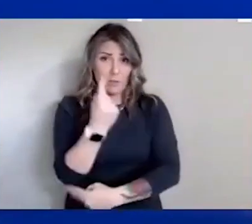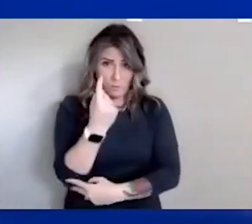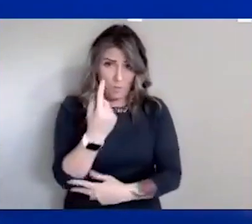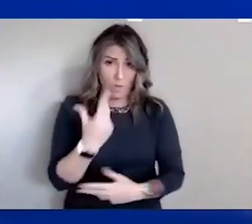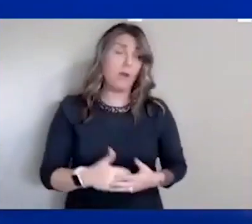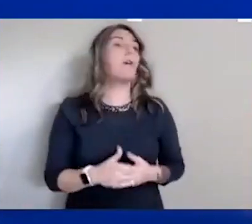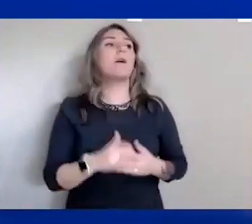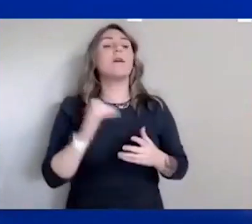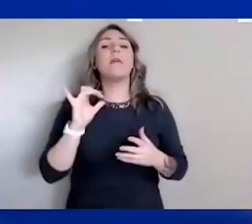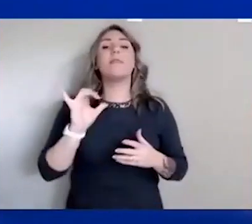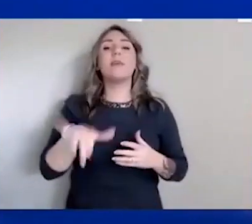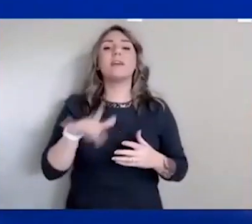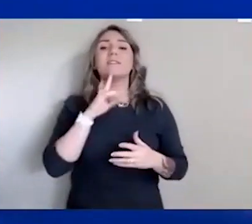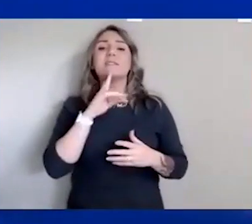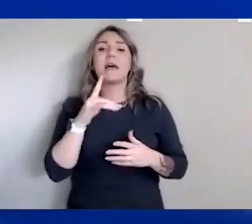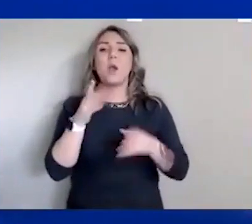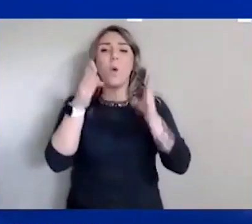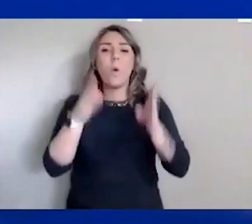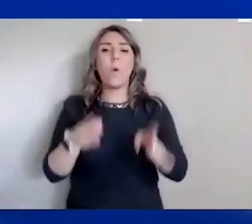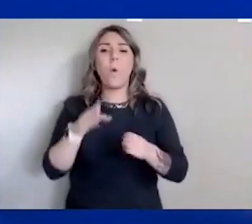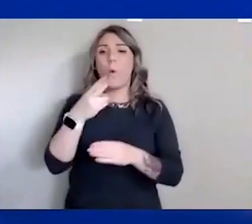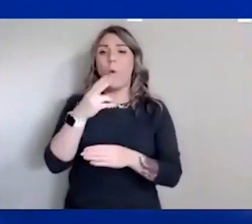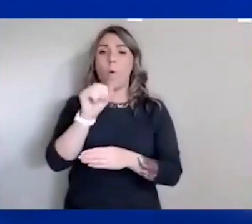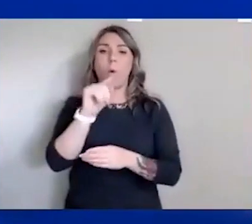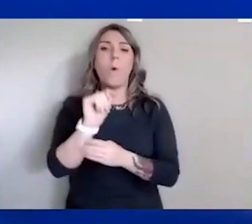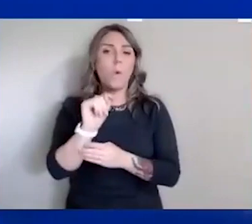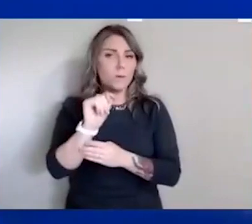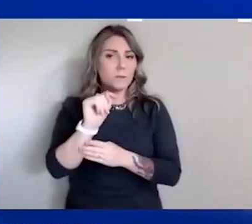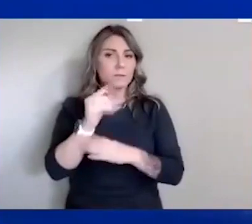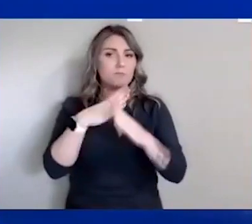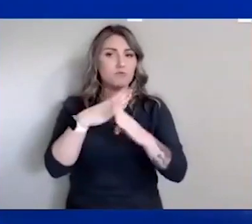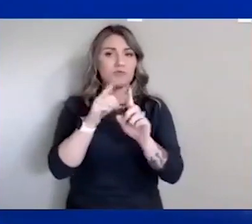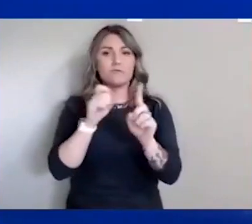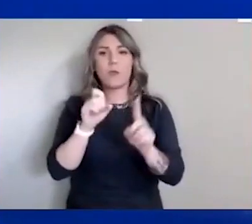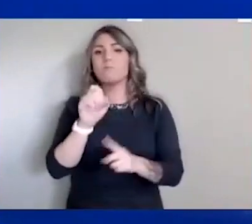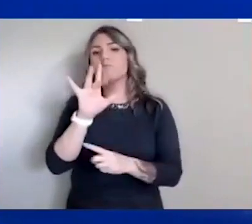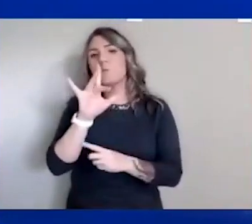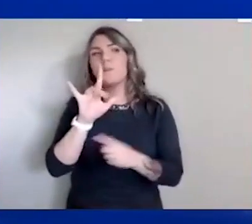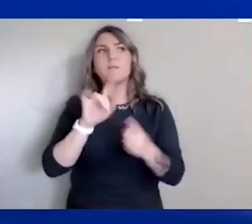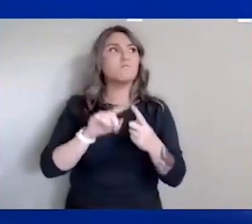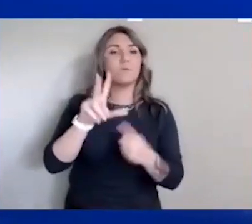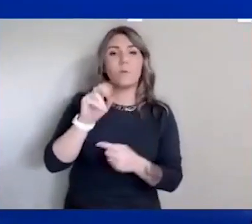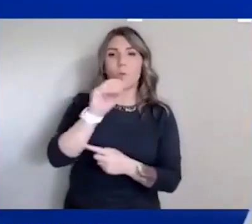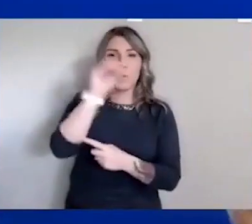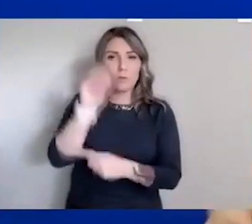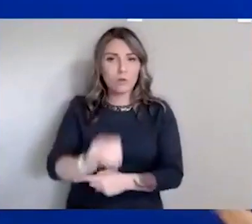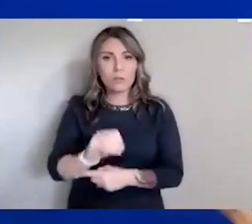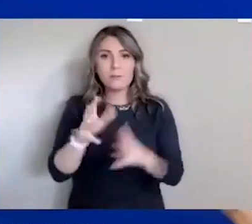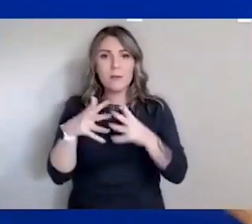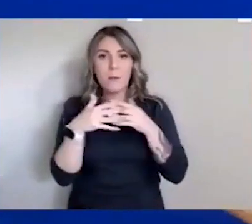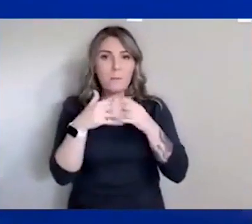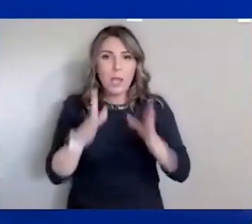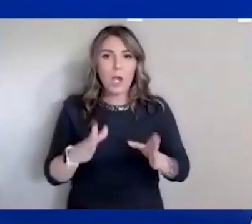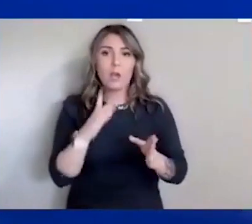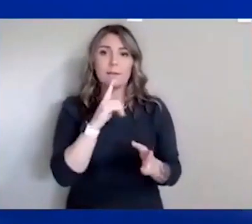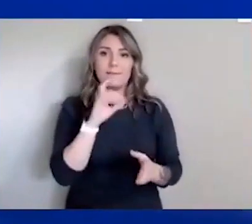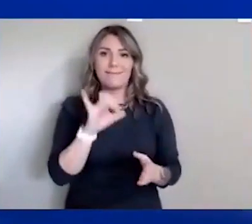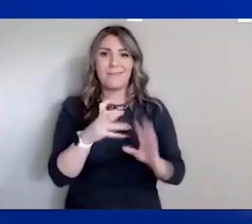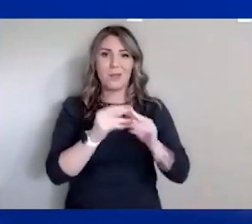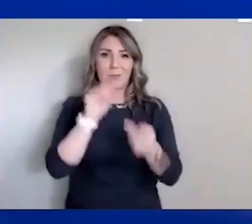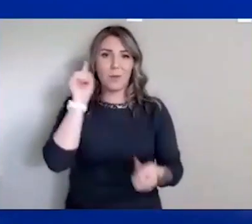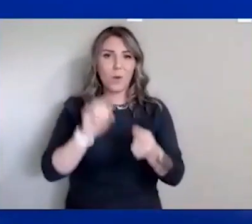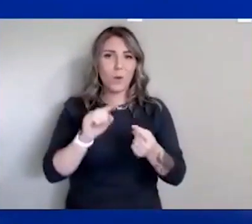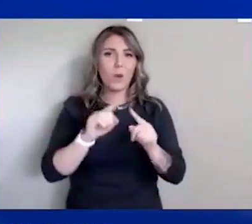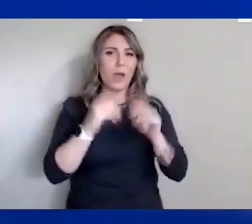occurred probably in 20 or 25% of Americans, then you figure that's the reason the numbers are down. And by the way, don't know what the CMO numbers are